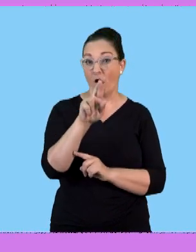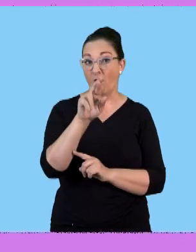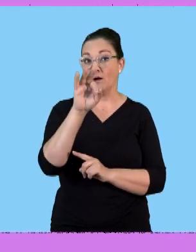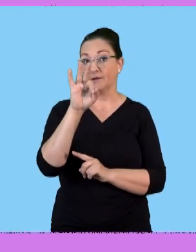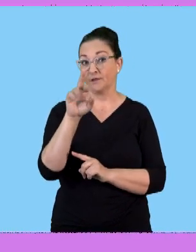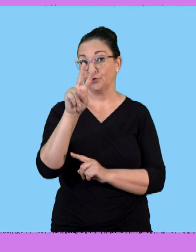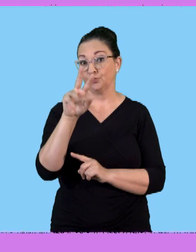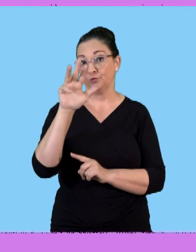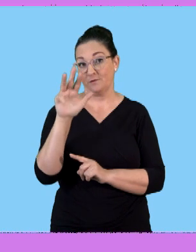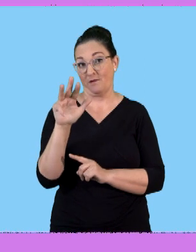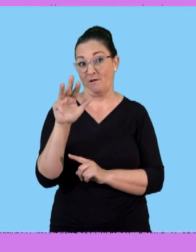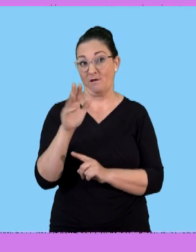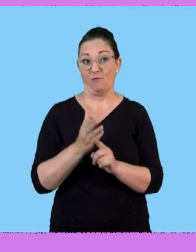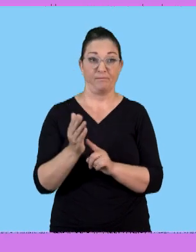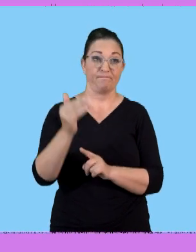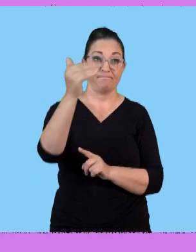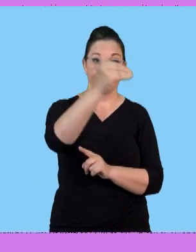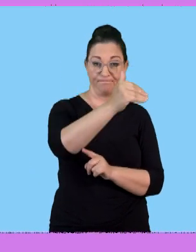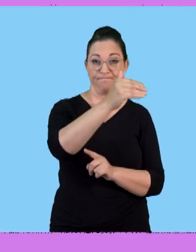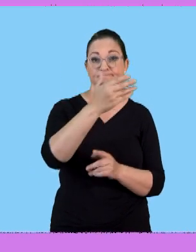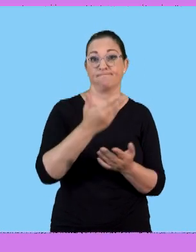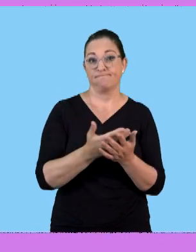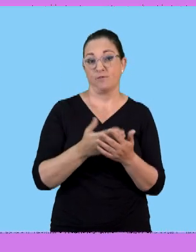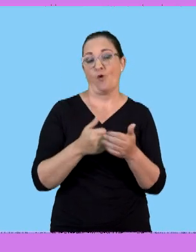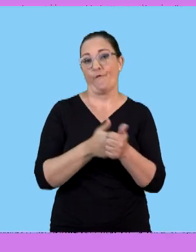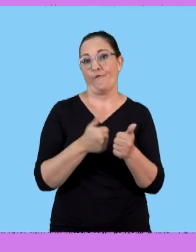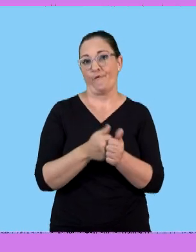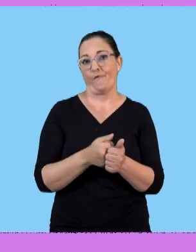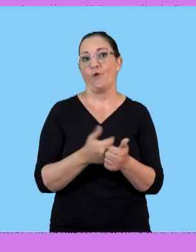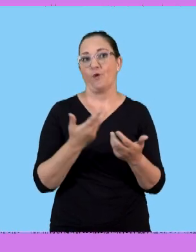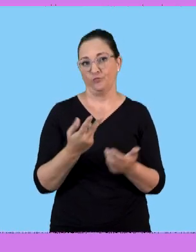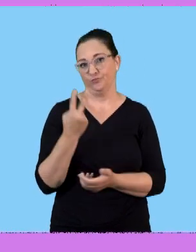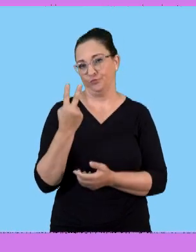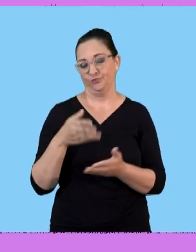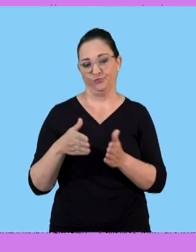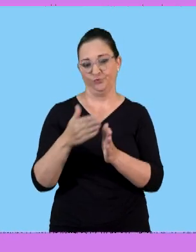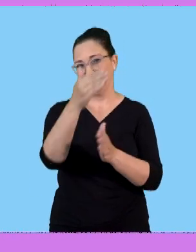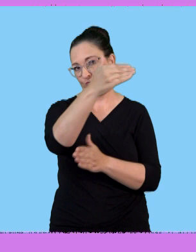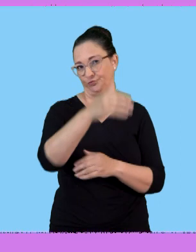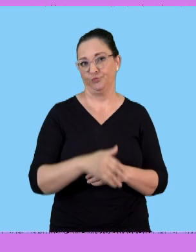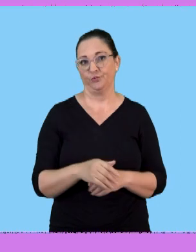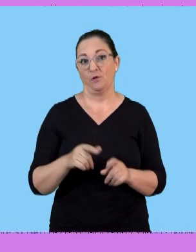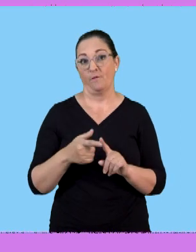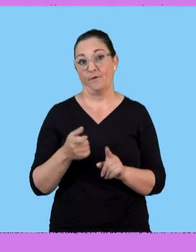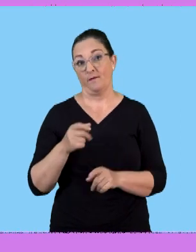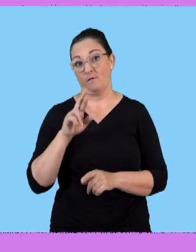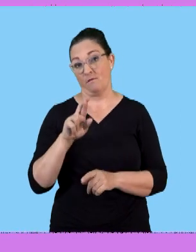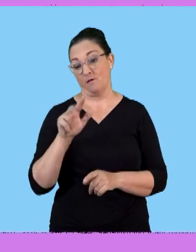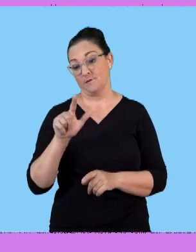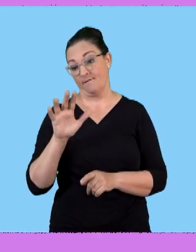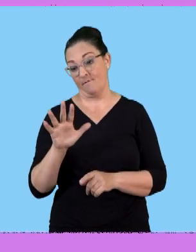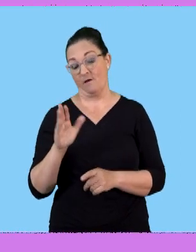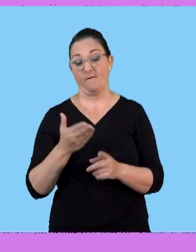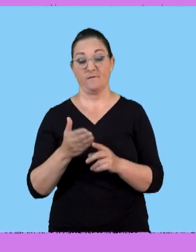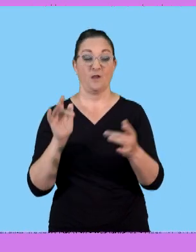R329. Okay, so that's the two routes that I can follow to travel from Uitenhage to Stateleville via the R75,